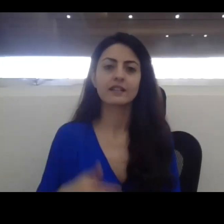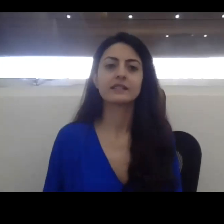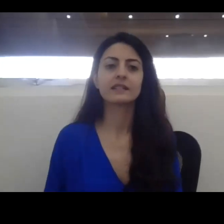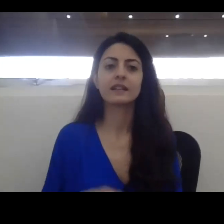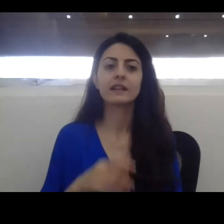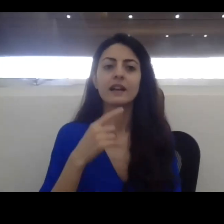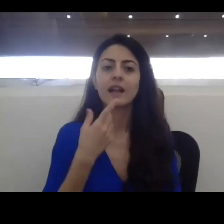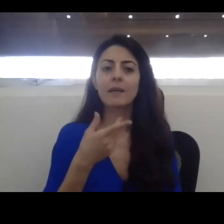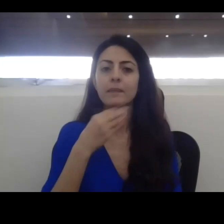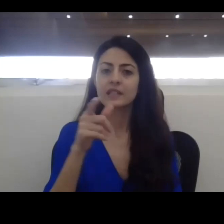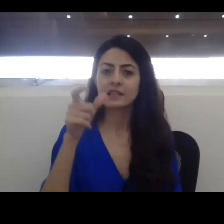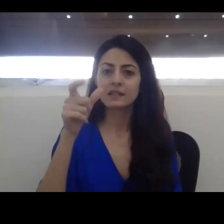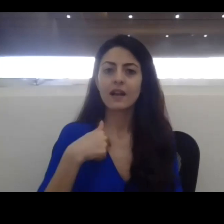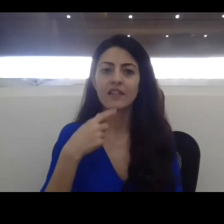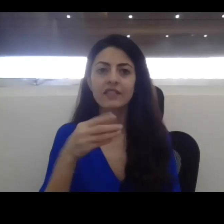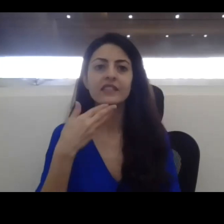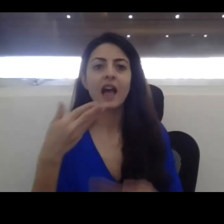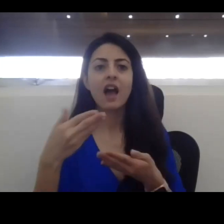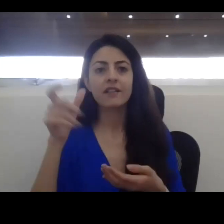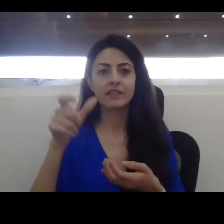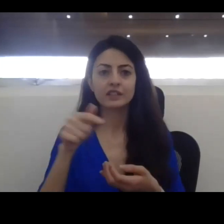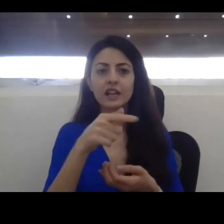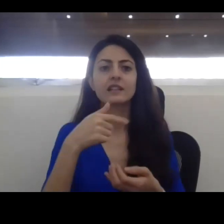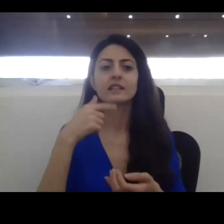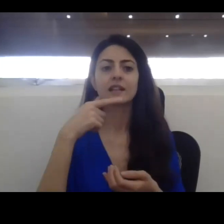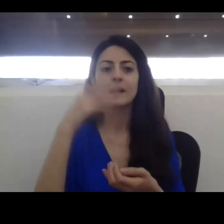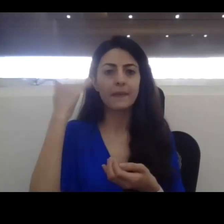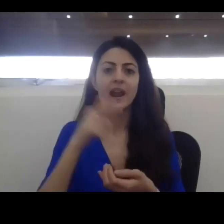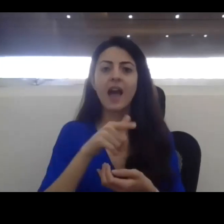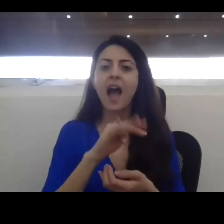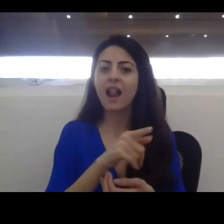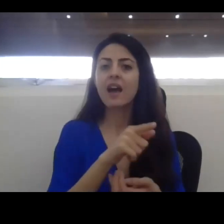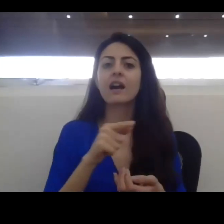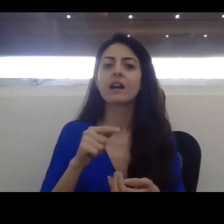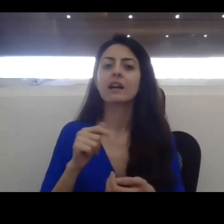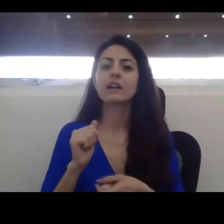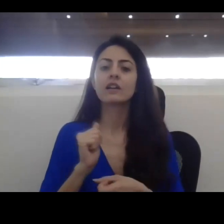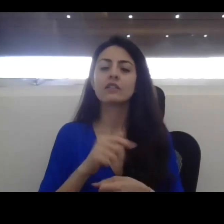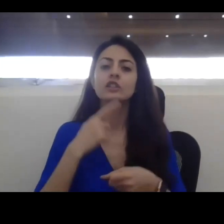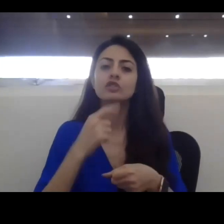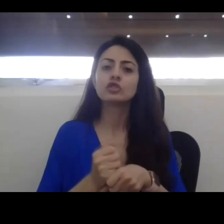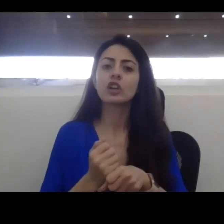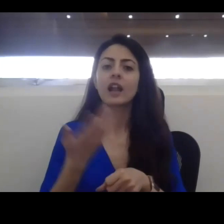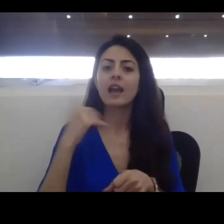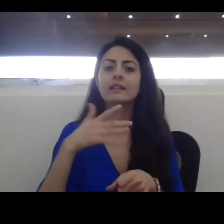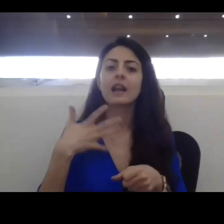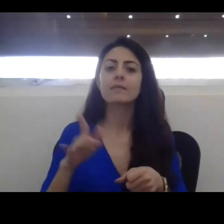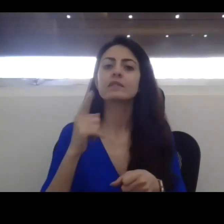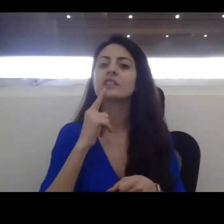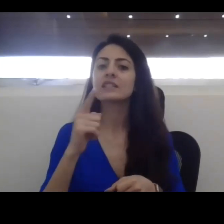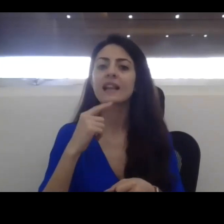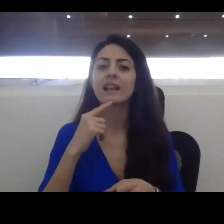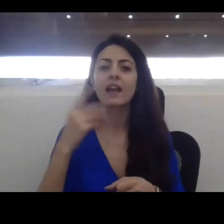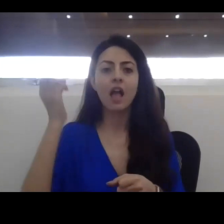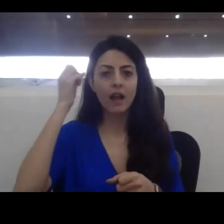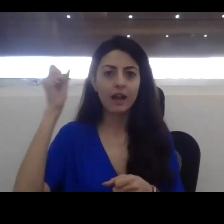So Ms. Hala Darwish has over 15 years of hands-on experience responding to the humanitarian crisis in Syria